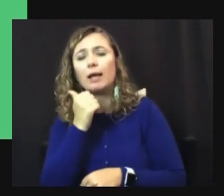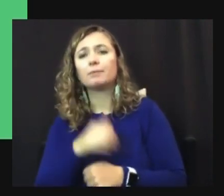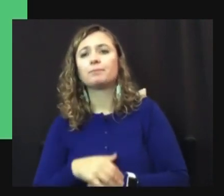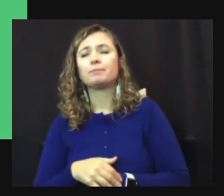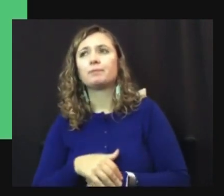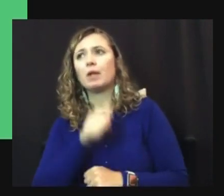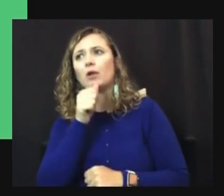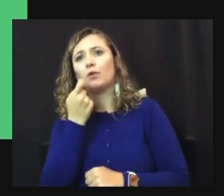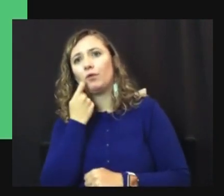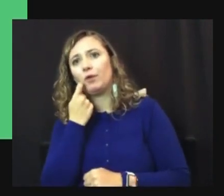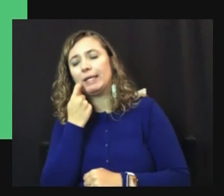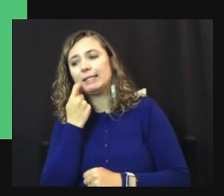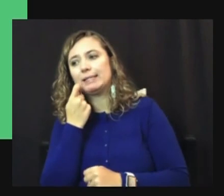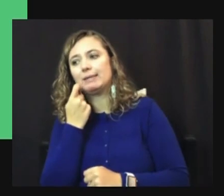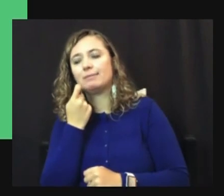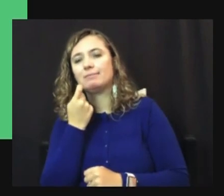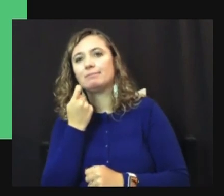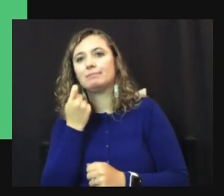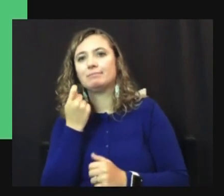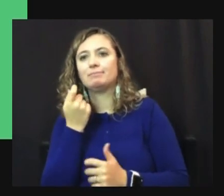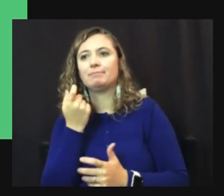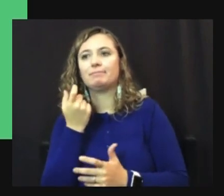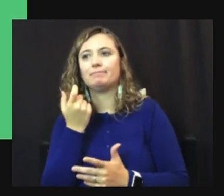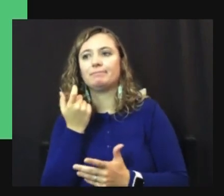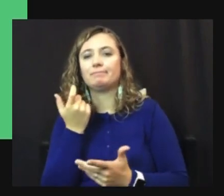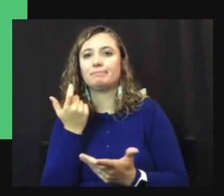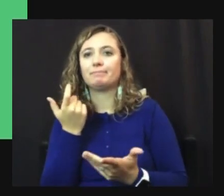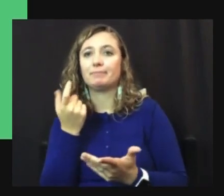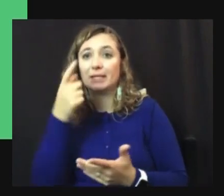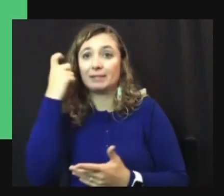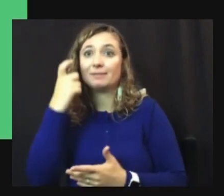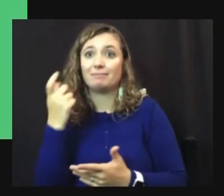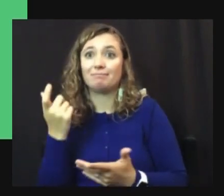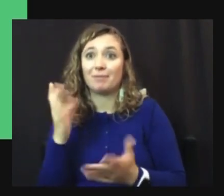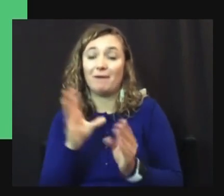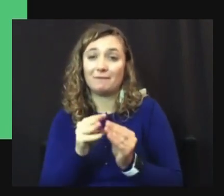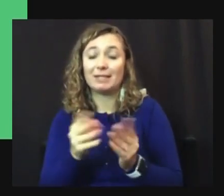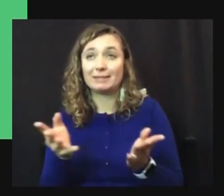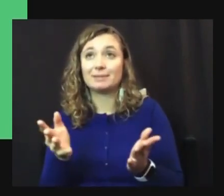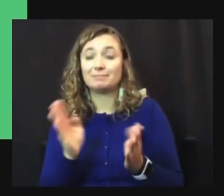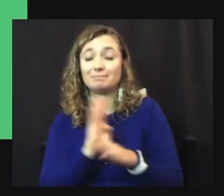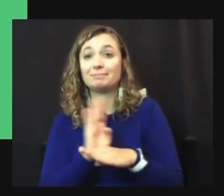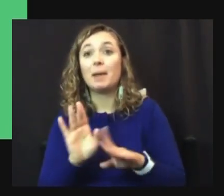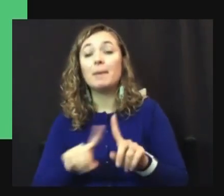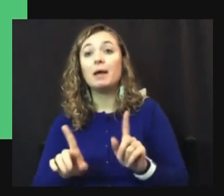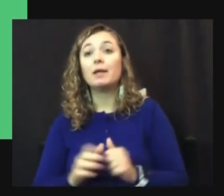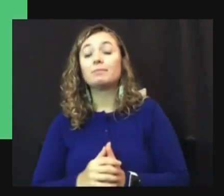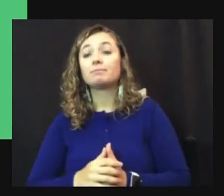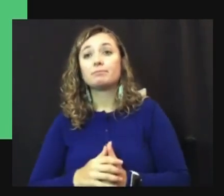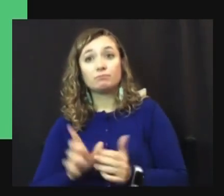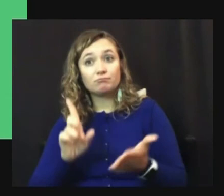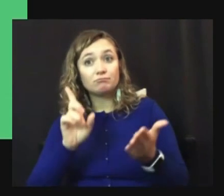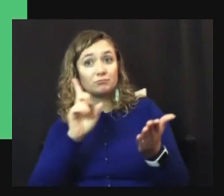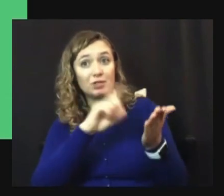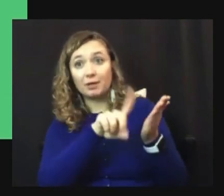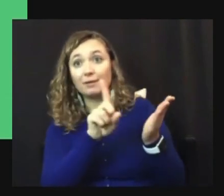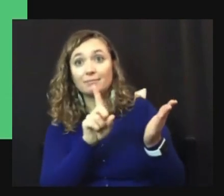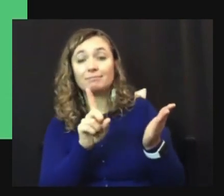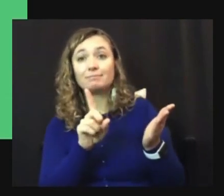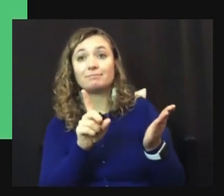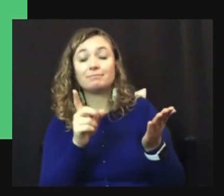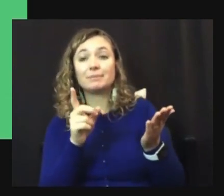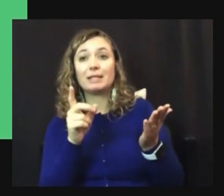of this conference, but check us out. Make sure that you are learning